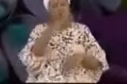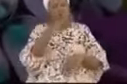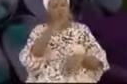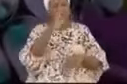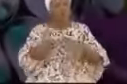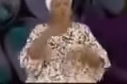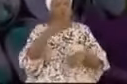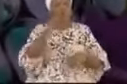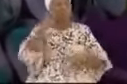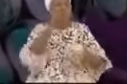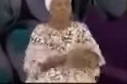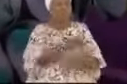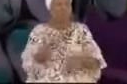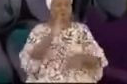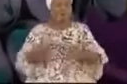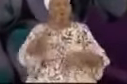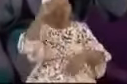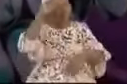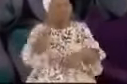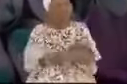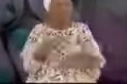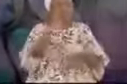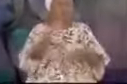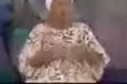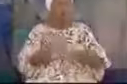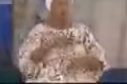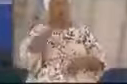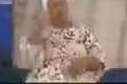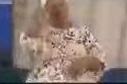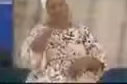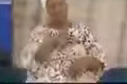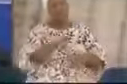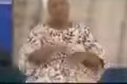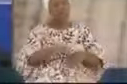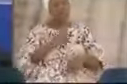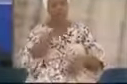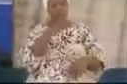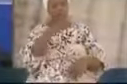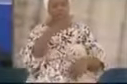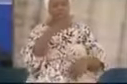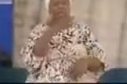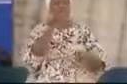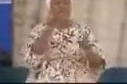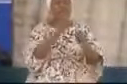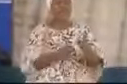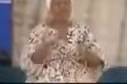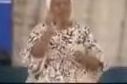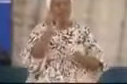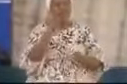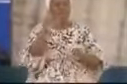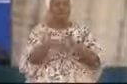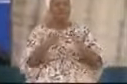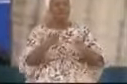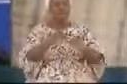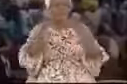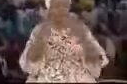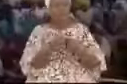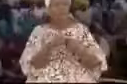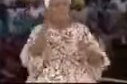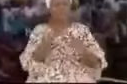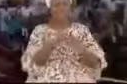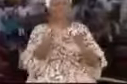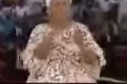daughter, upon the son, upon our daddy, upon our mommy, everybody in the family, in